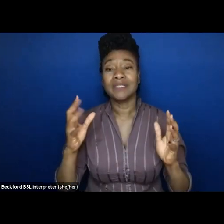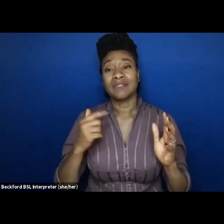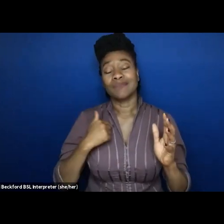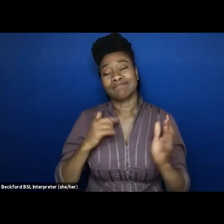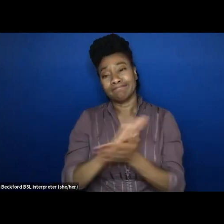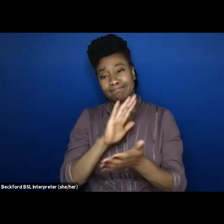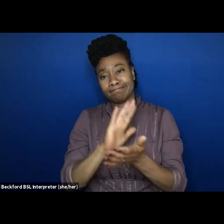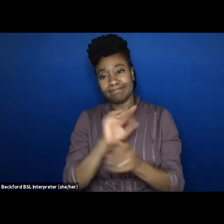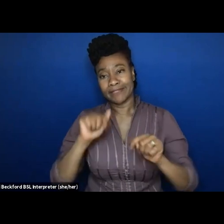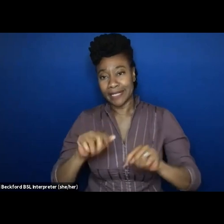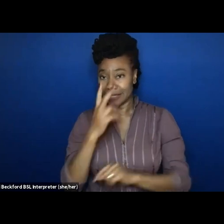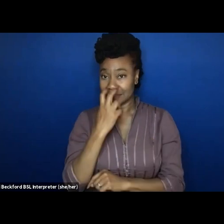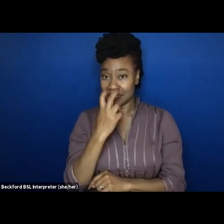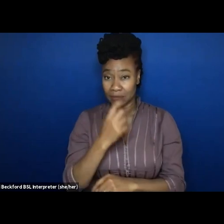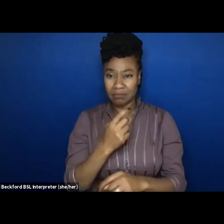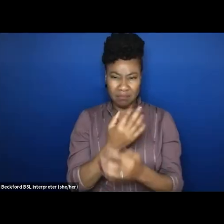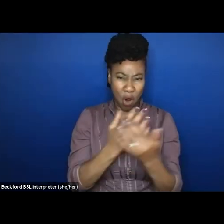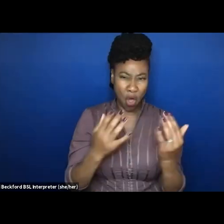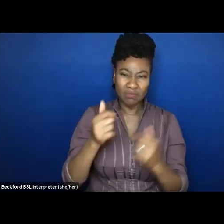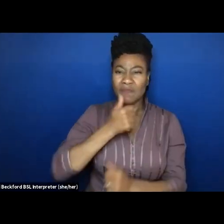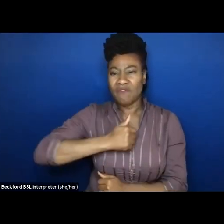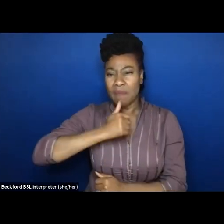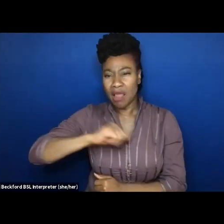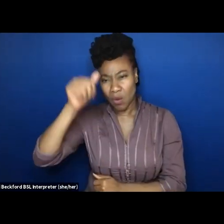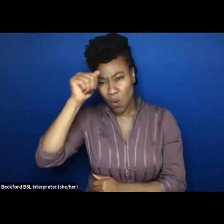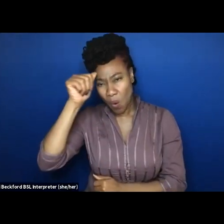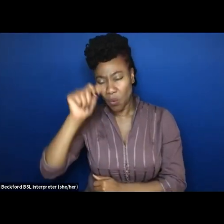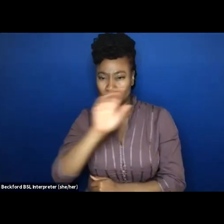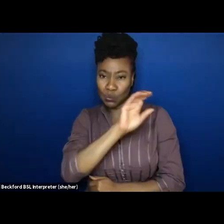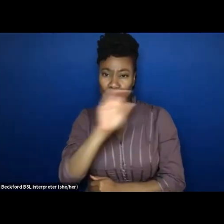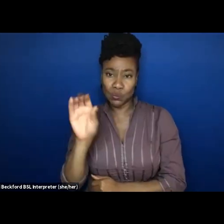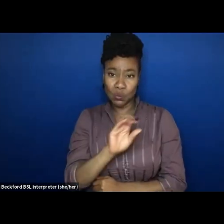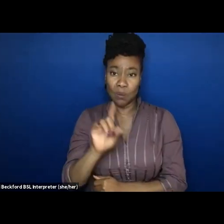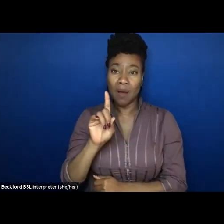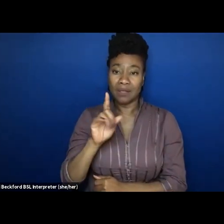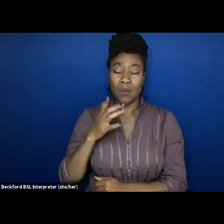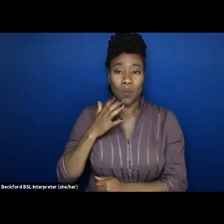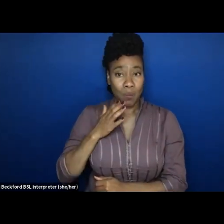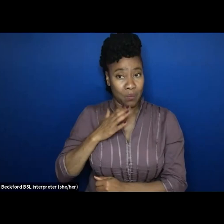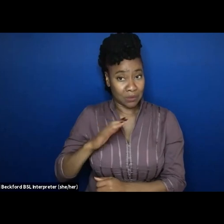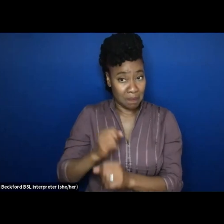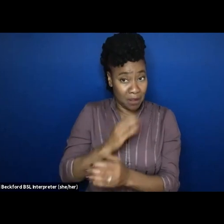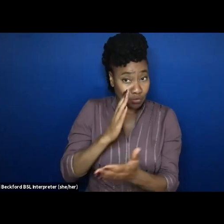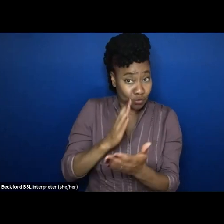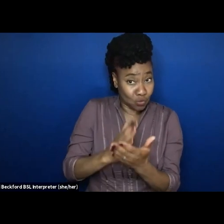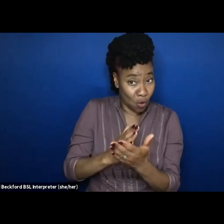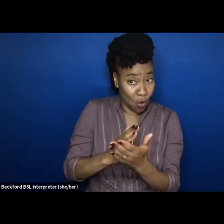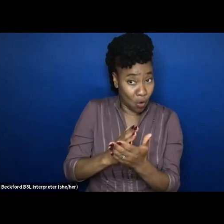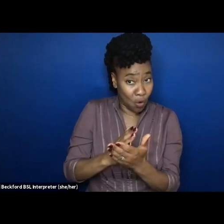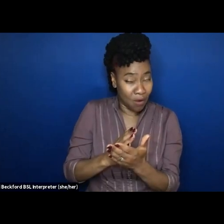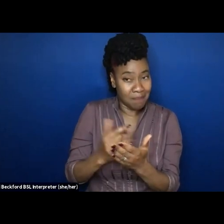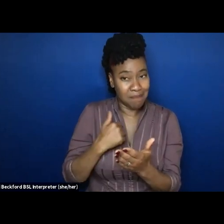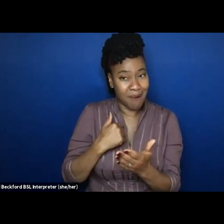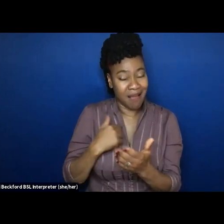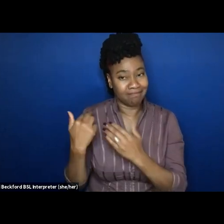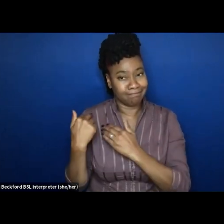Many of you will be familiar with Zoom, but we just needed to make sure. I have the unenviable task of going through what actually is